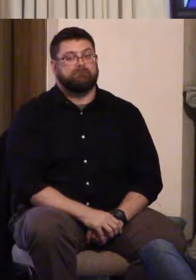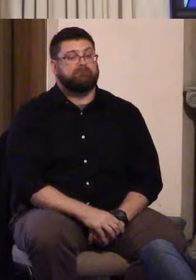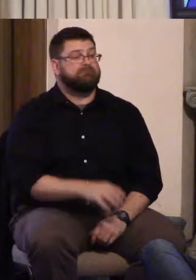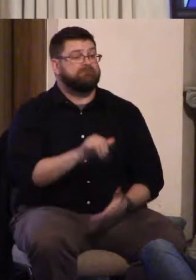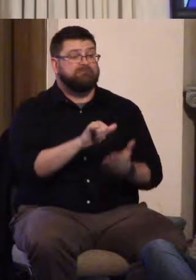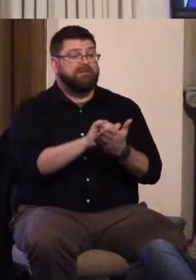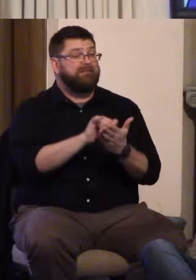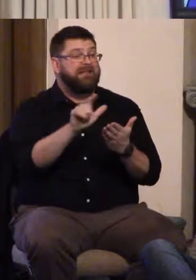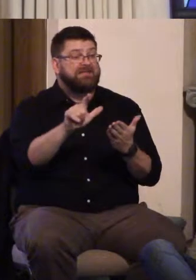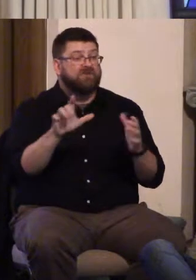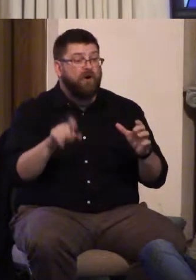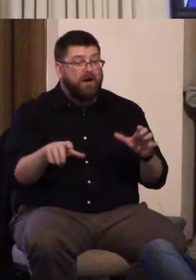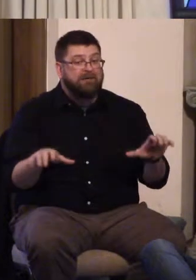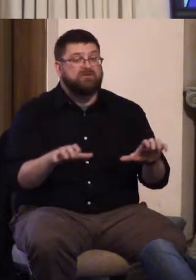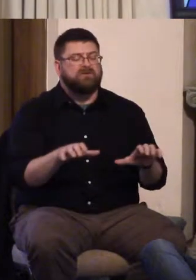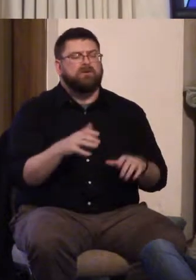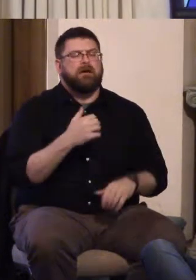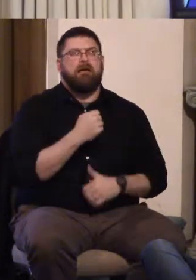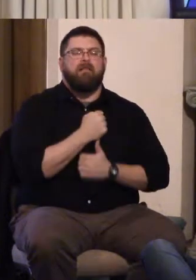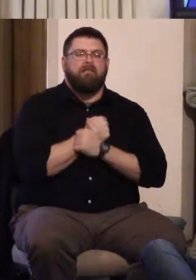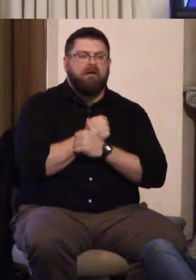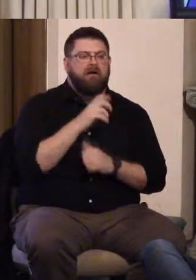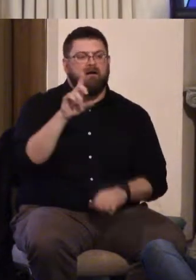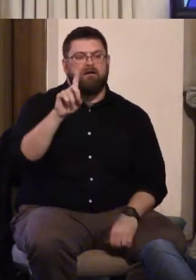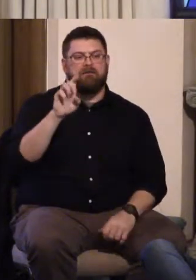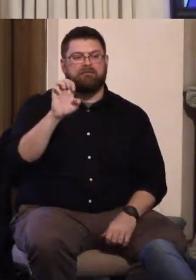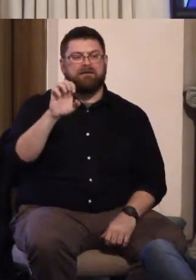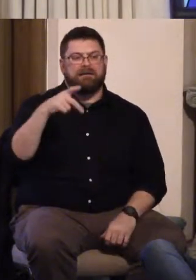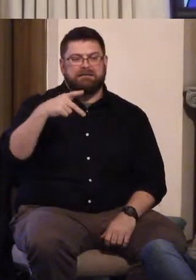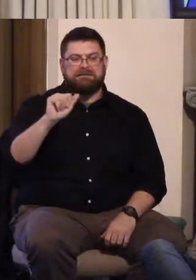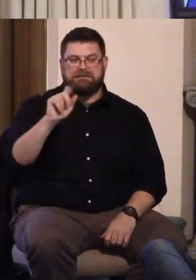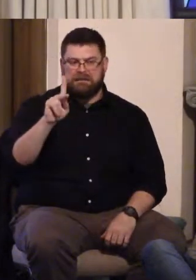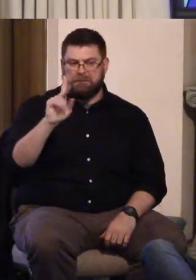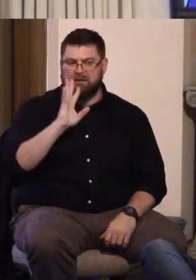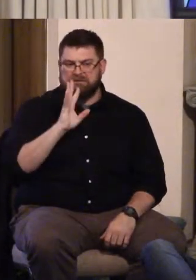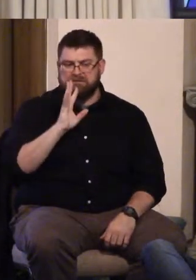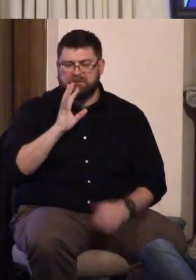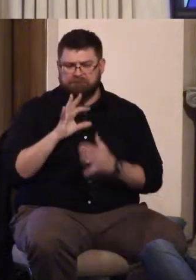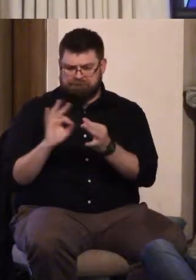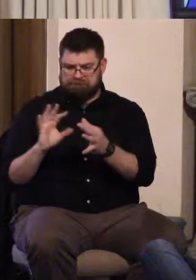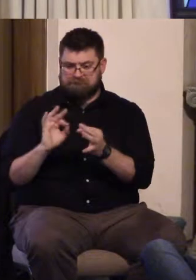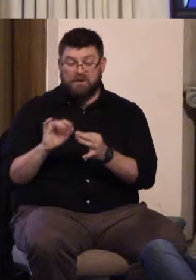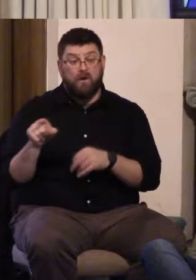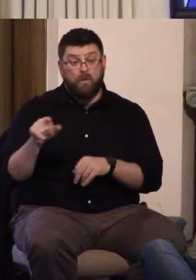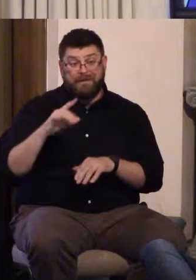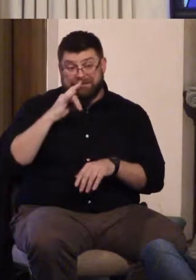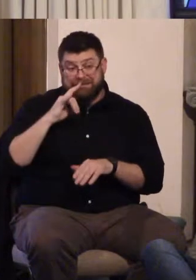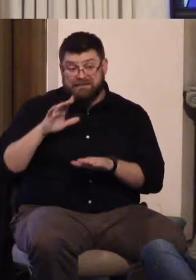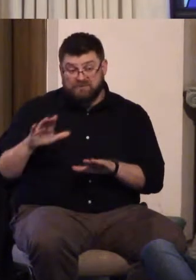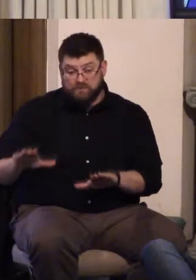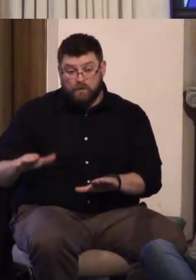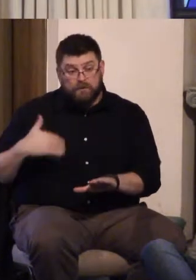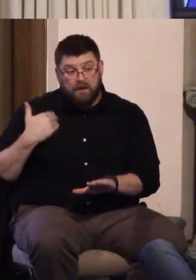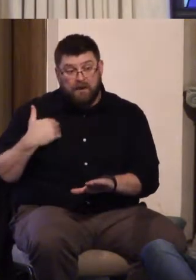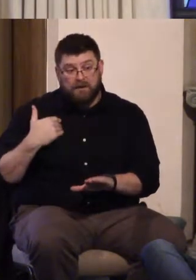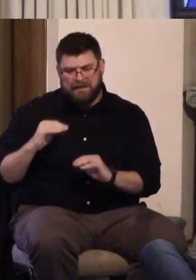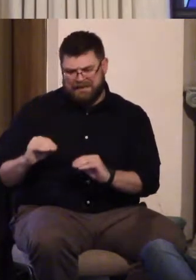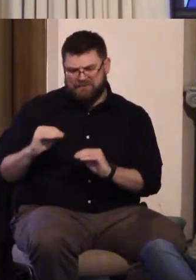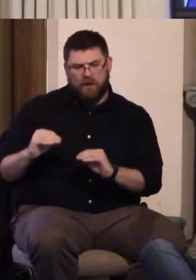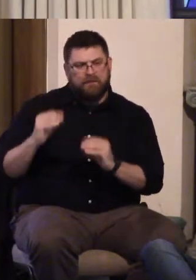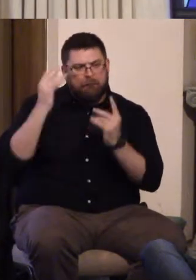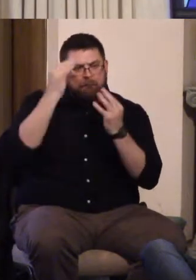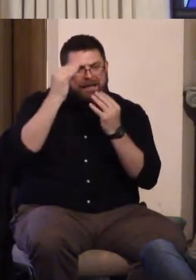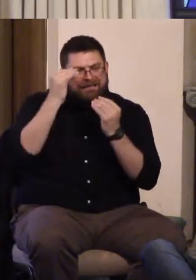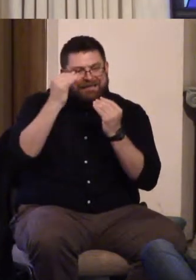And that's all we have to do. I love how Deepak says that when his kids were little, he taught them how to meditate